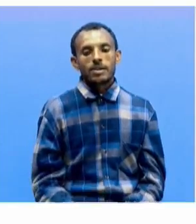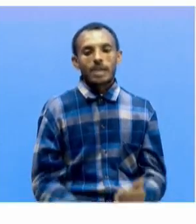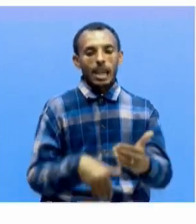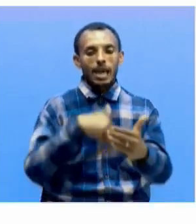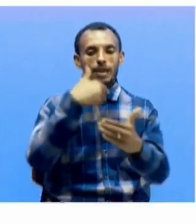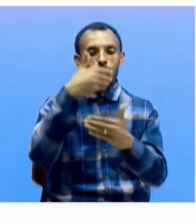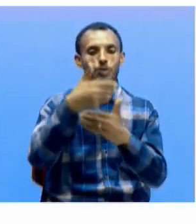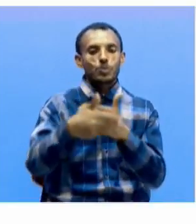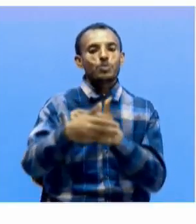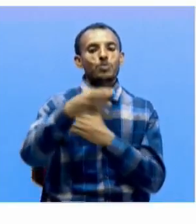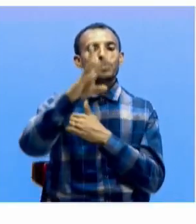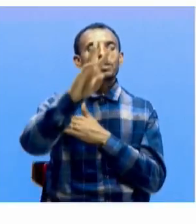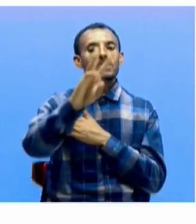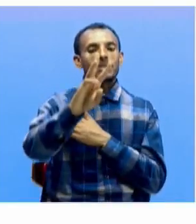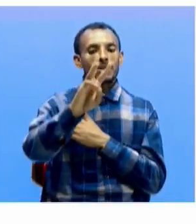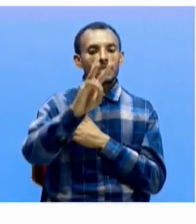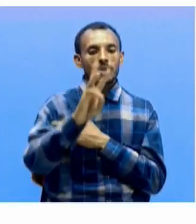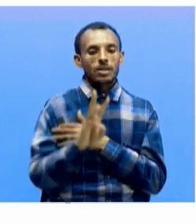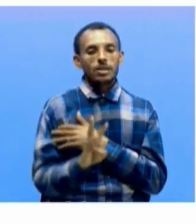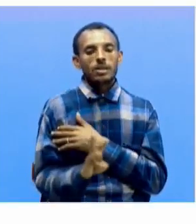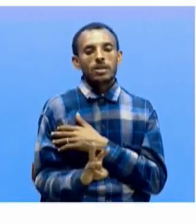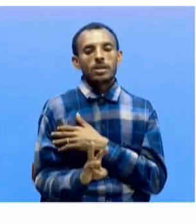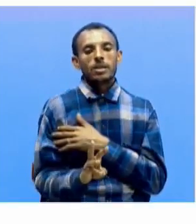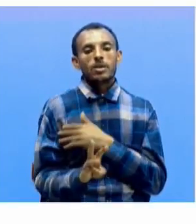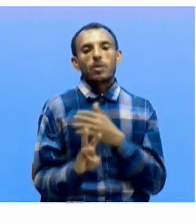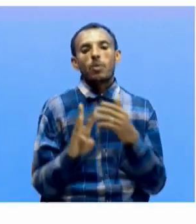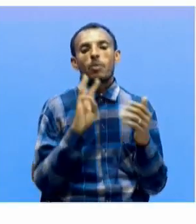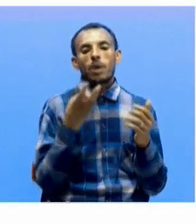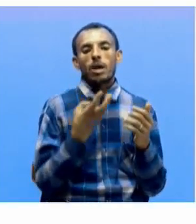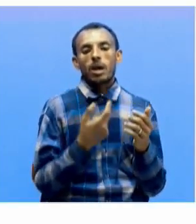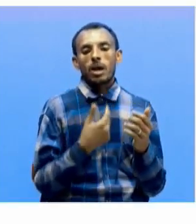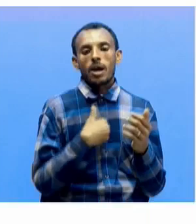Next to 6, we have